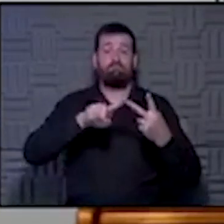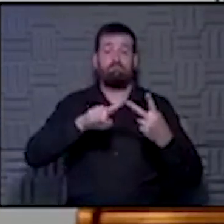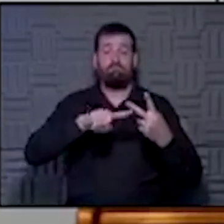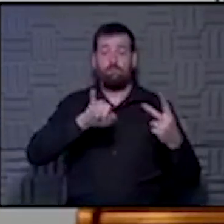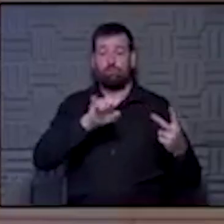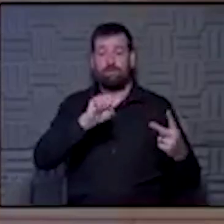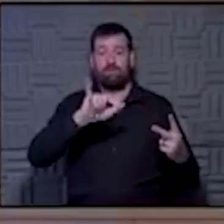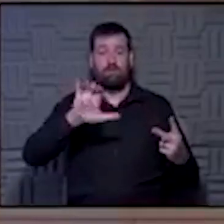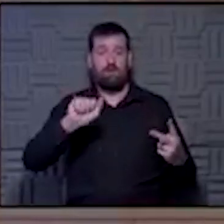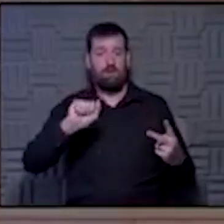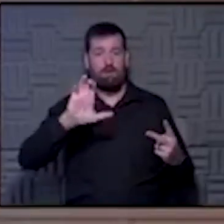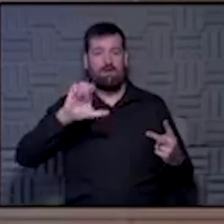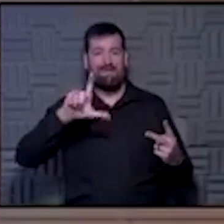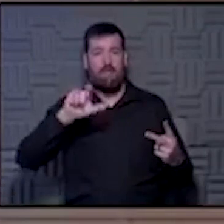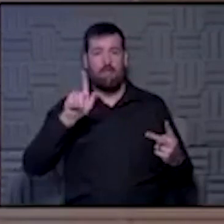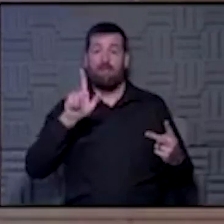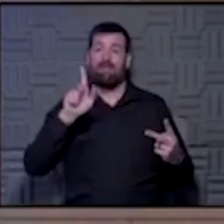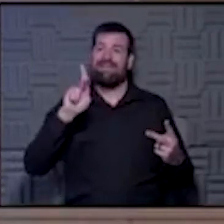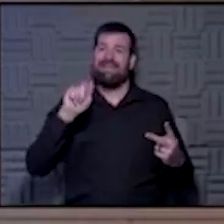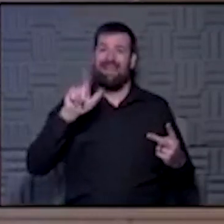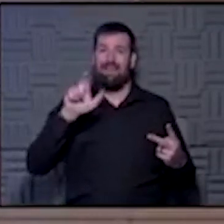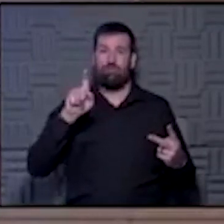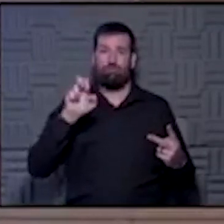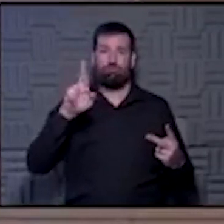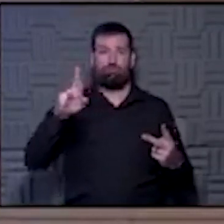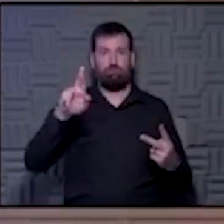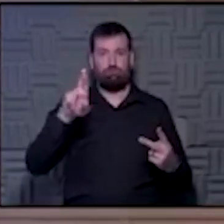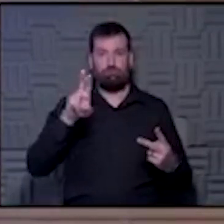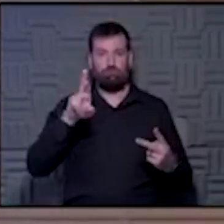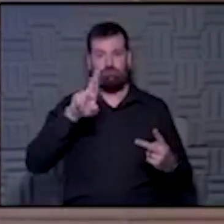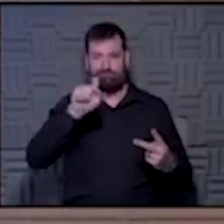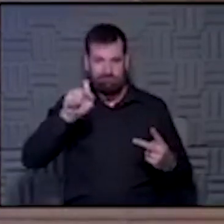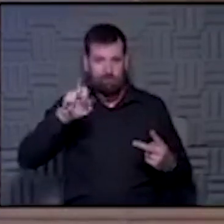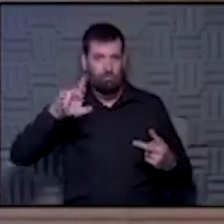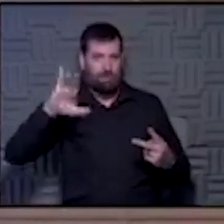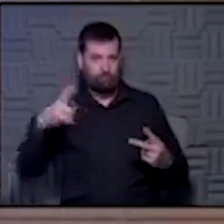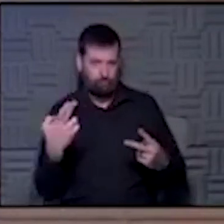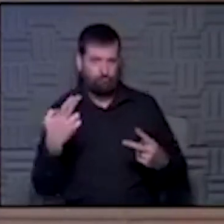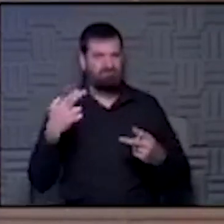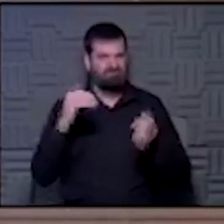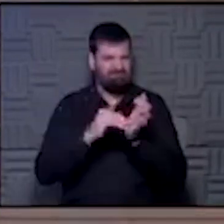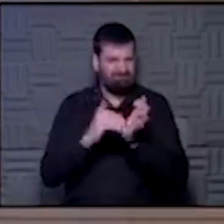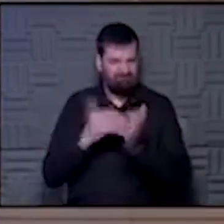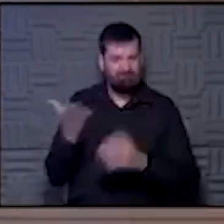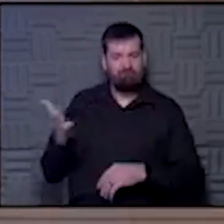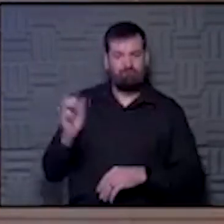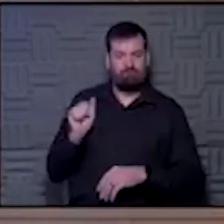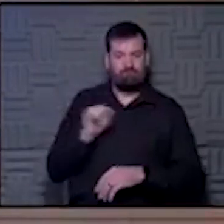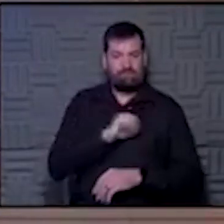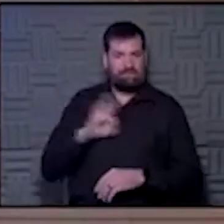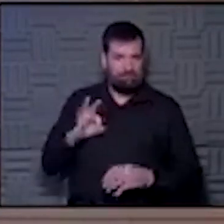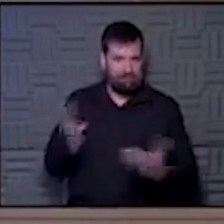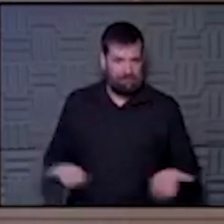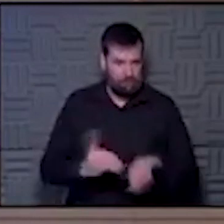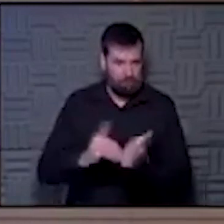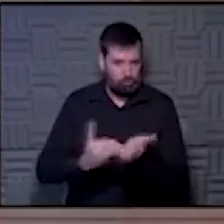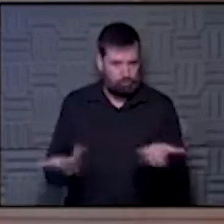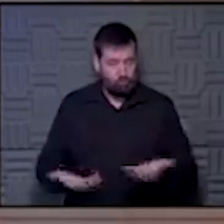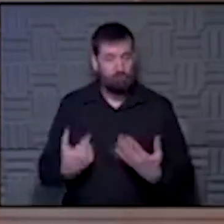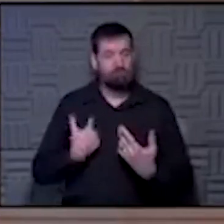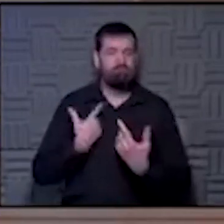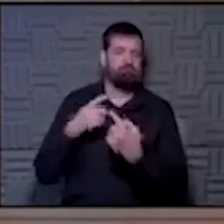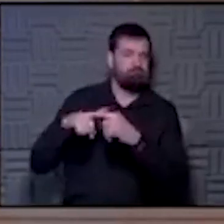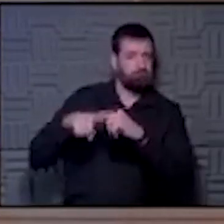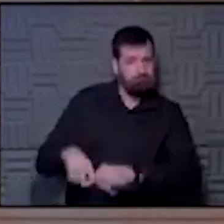Dr. Jessica Callender-Rich. She's a geriatrician here on our medical staff and an expert that we lean